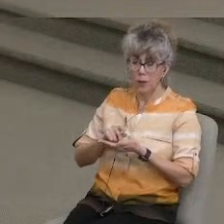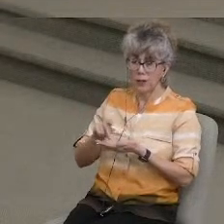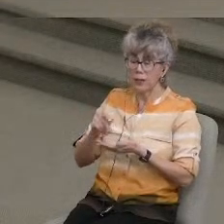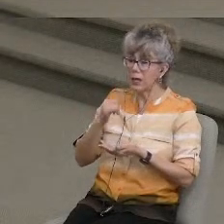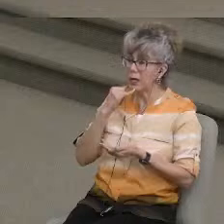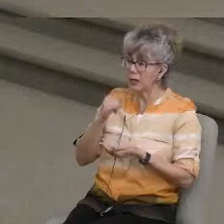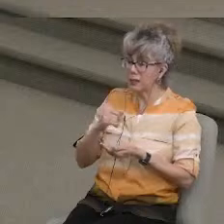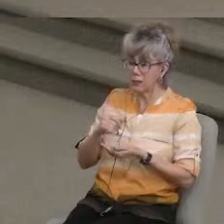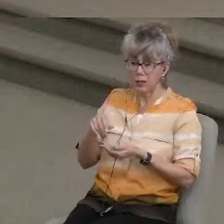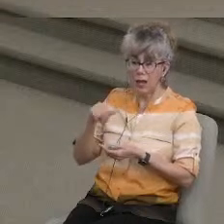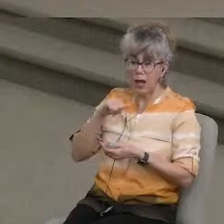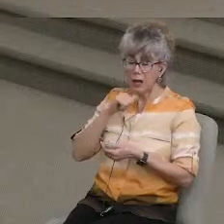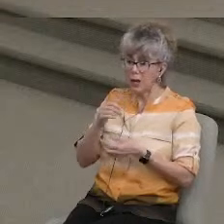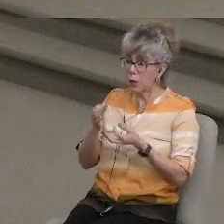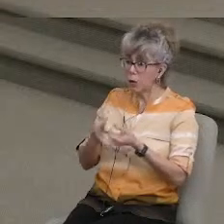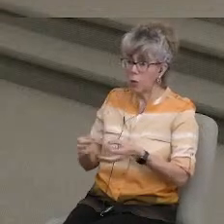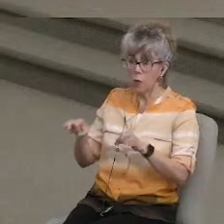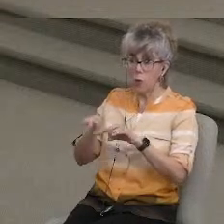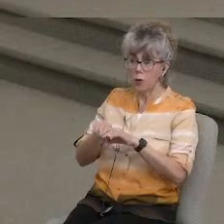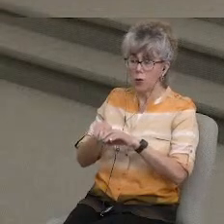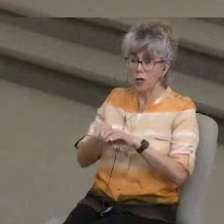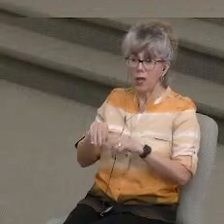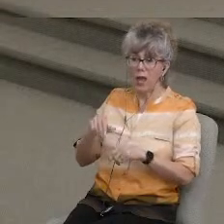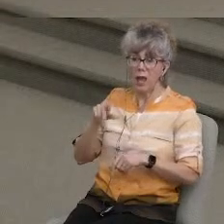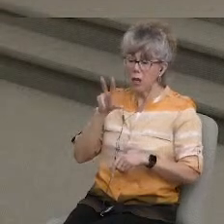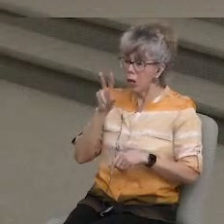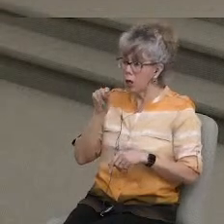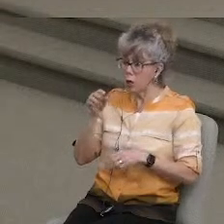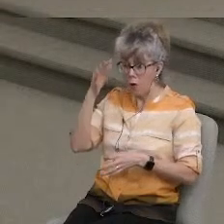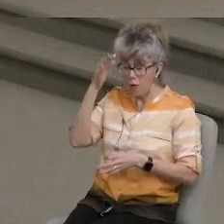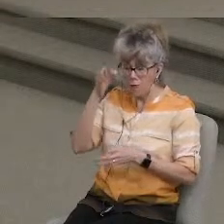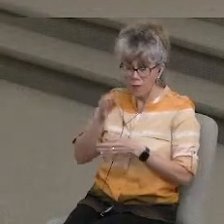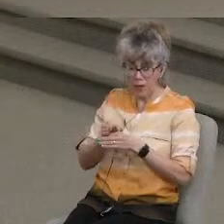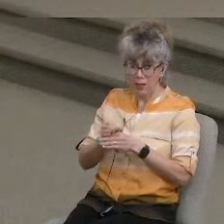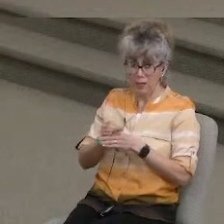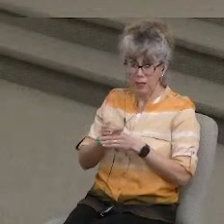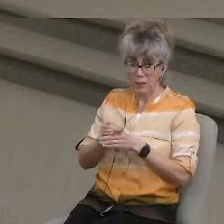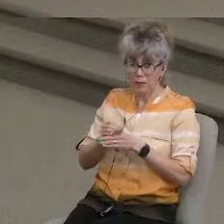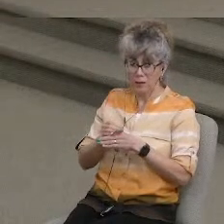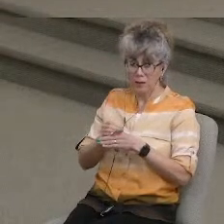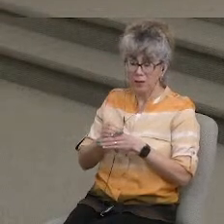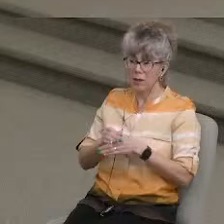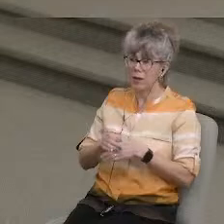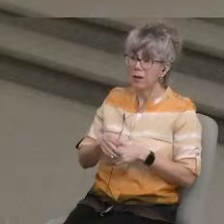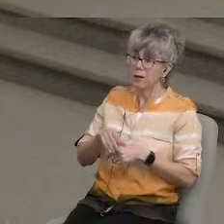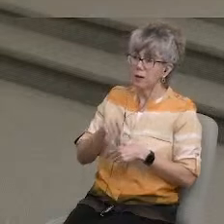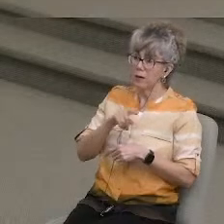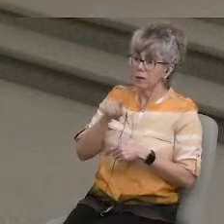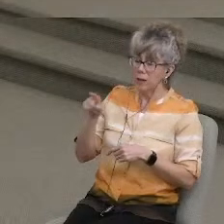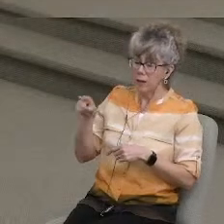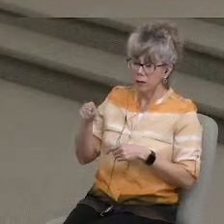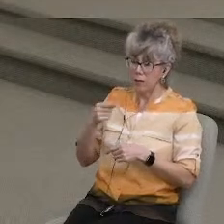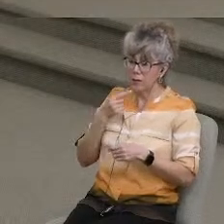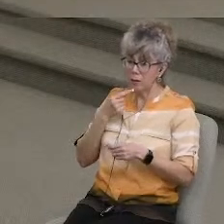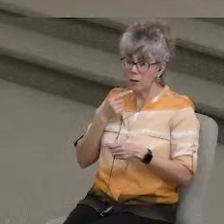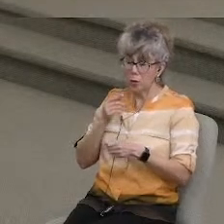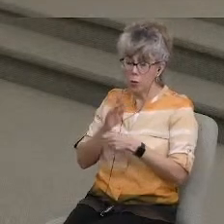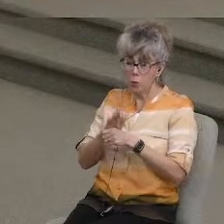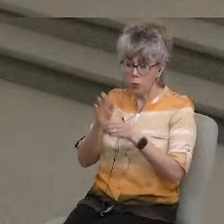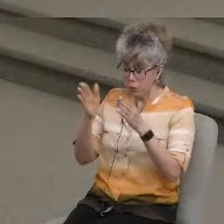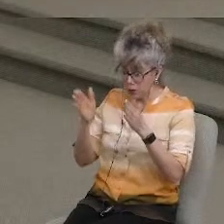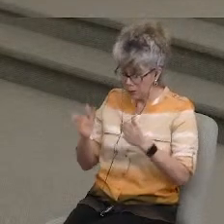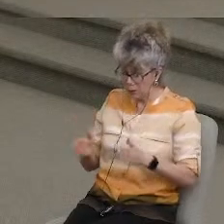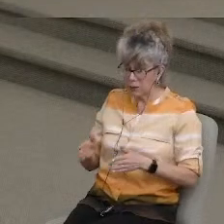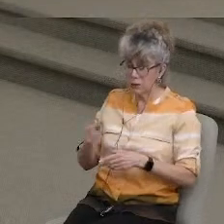faith. More than that, we are then found to be liars, false witnesses about God. For we have